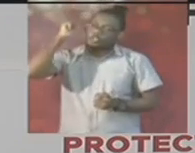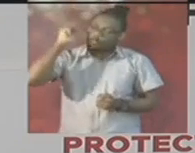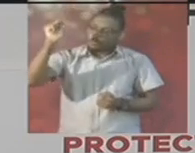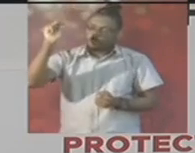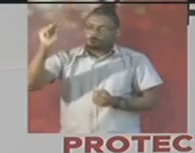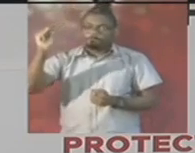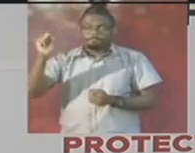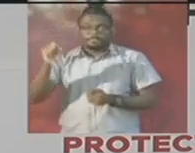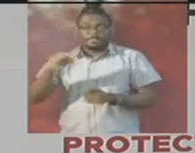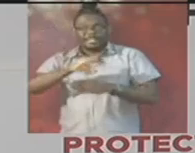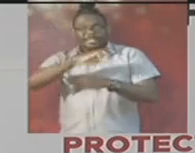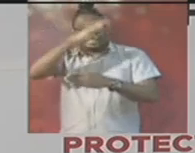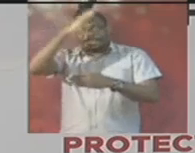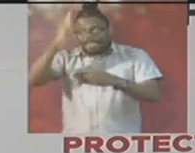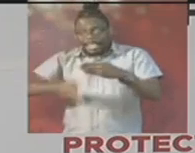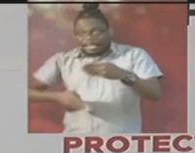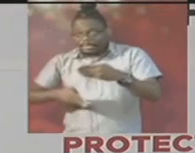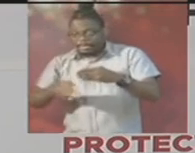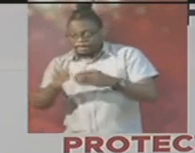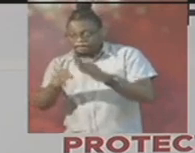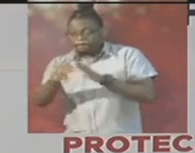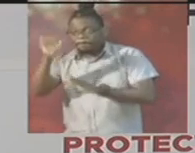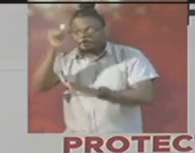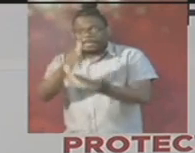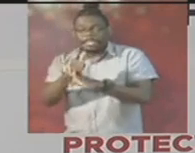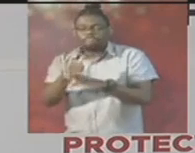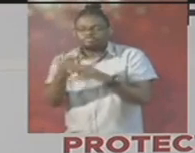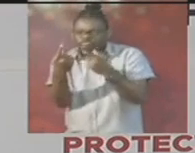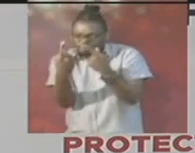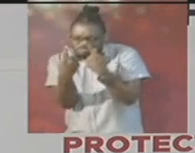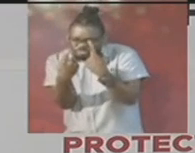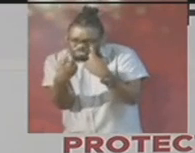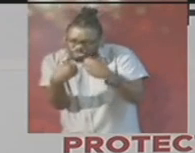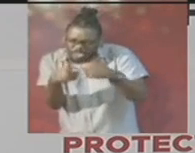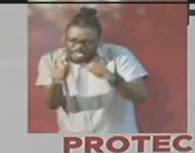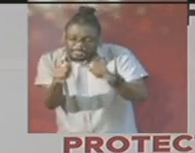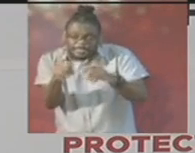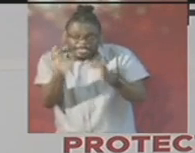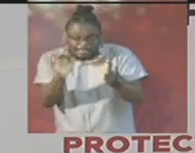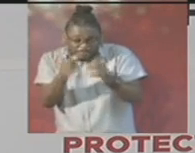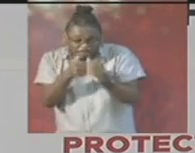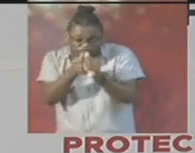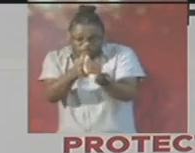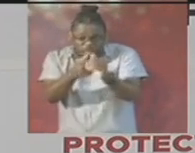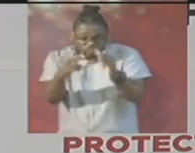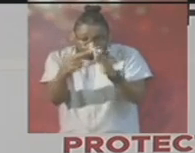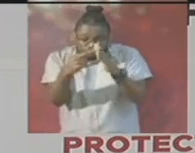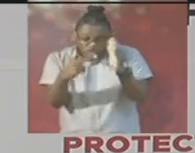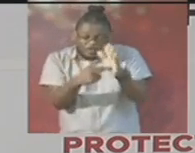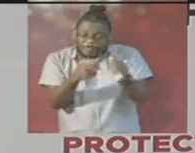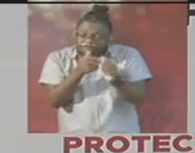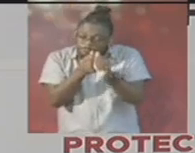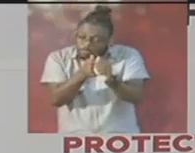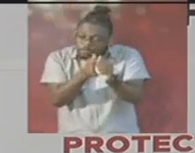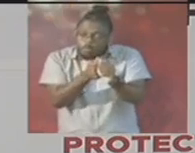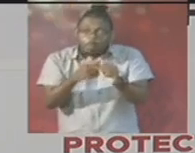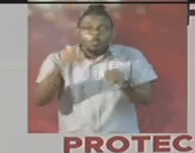the middle to the end of May, if we adhere to these measures, we can see these